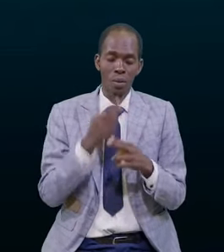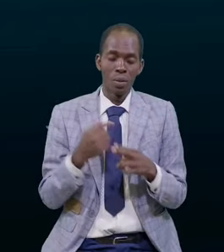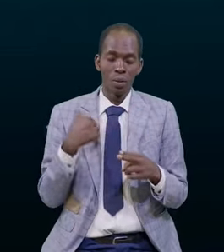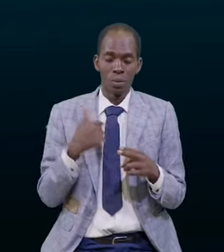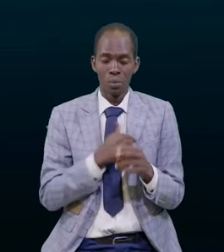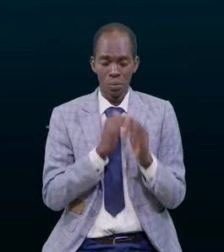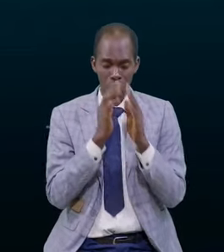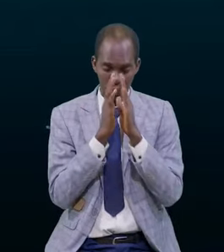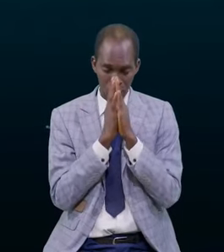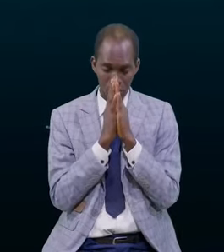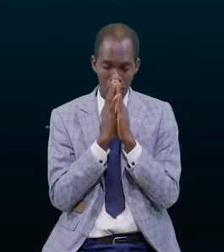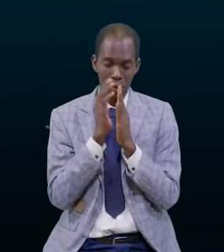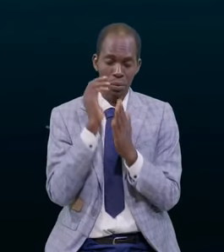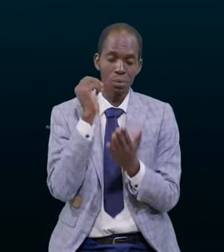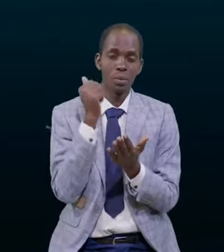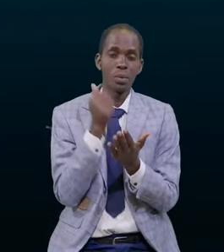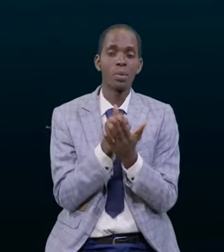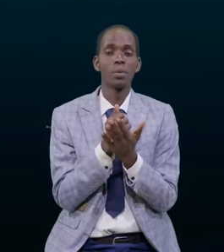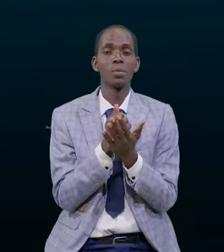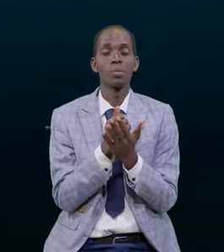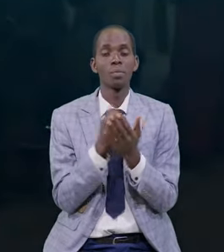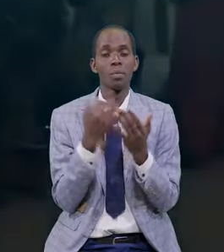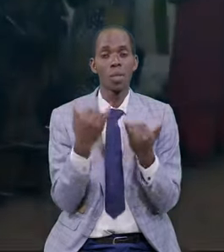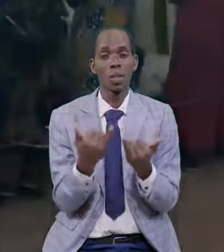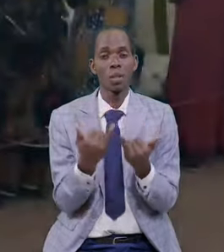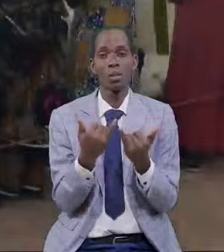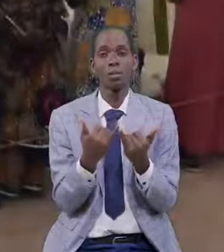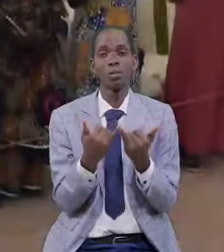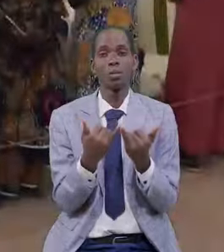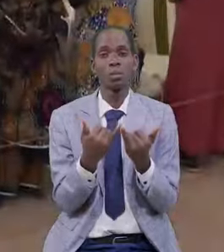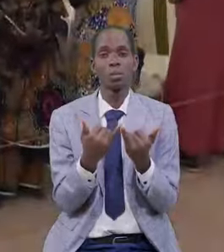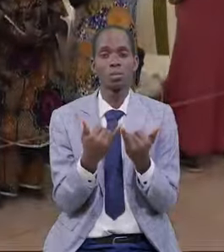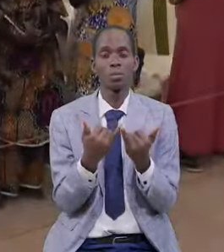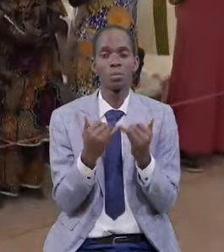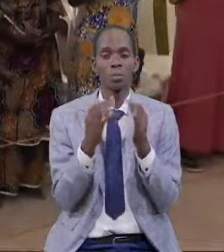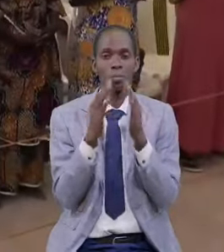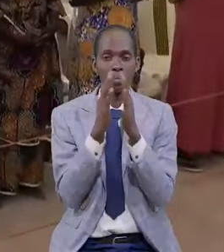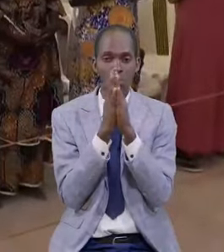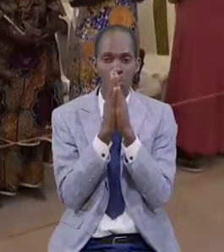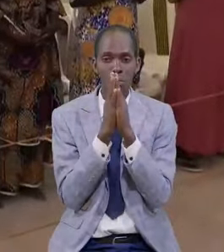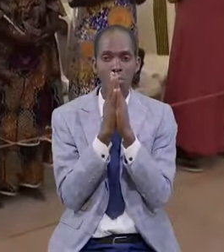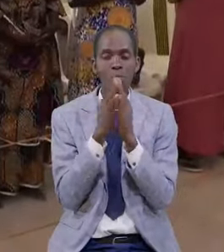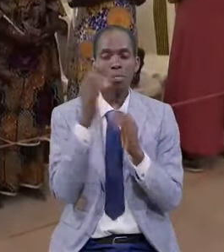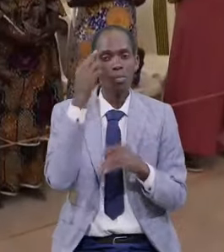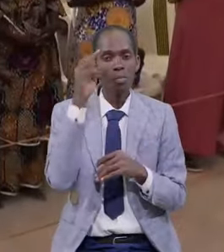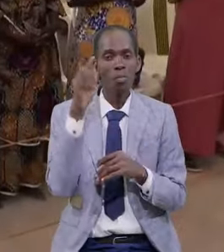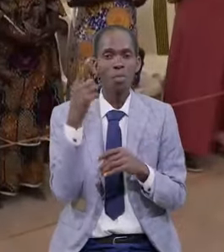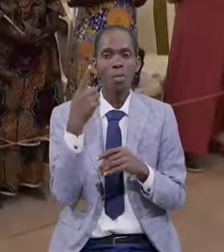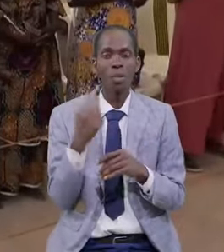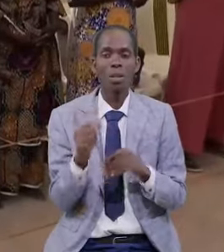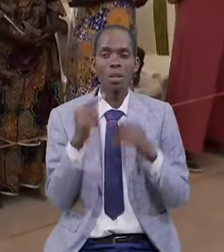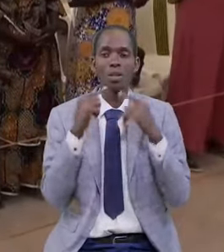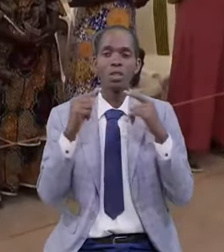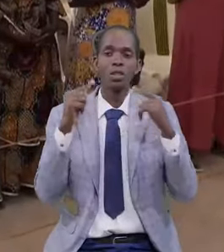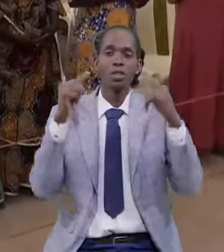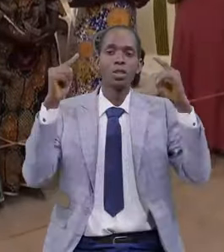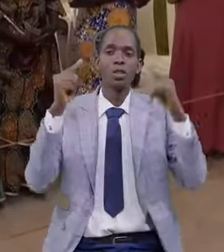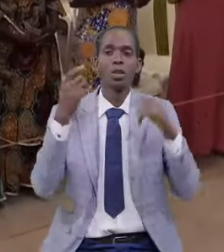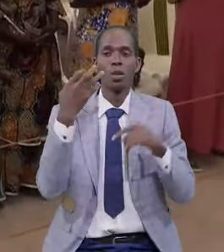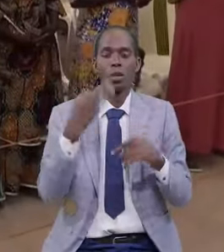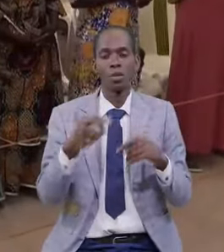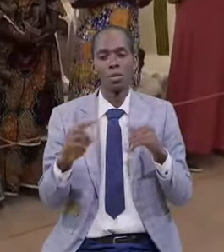pray let's pray church for the success of day one of global